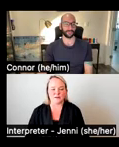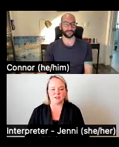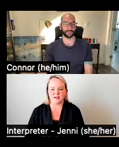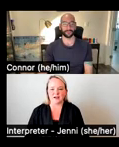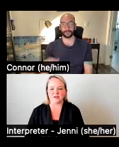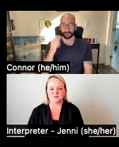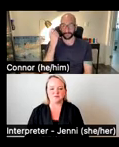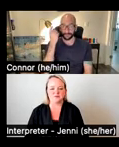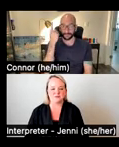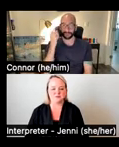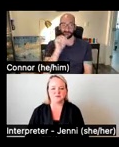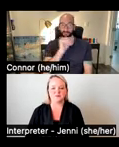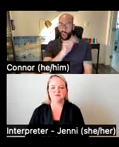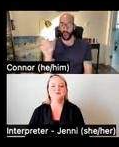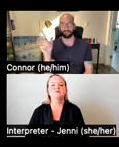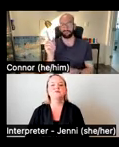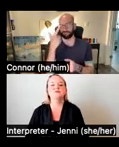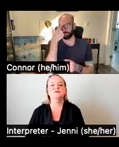that information there.